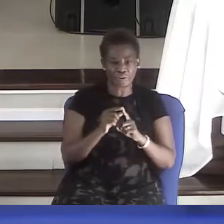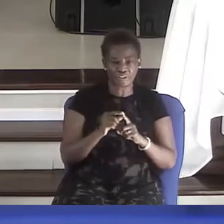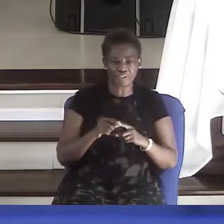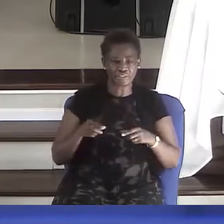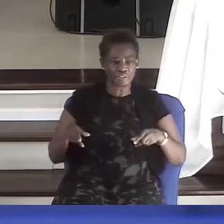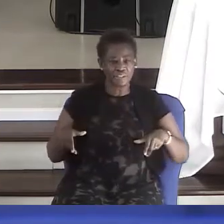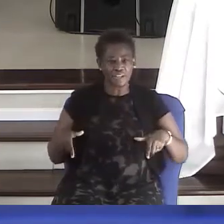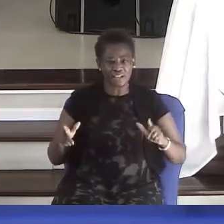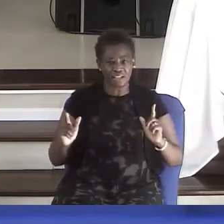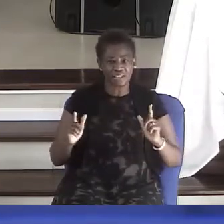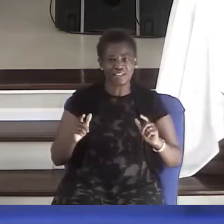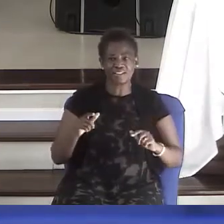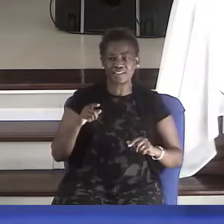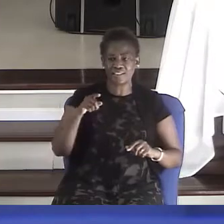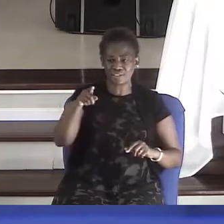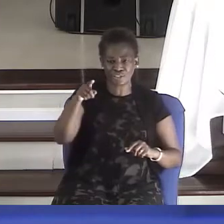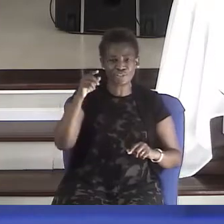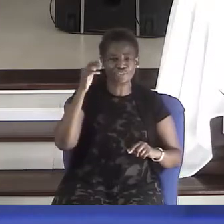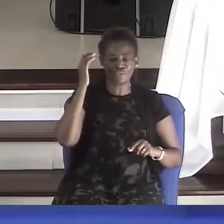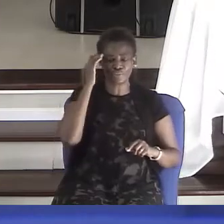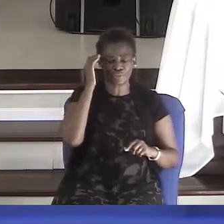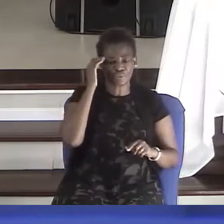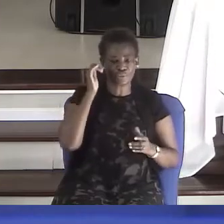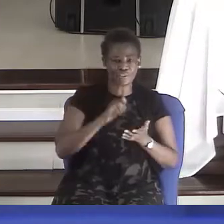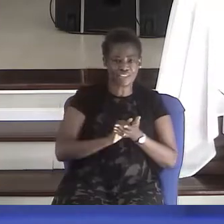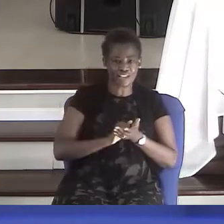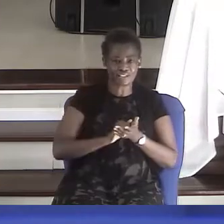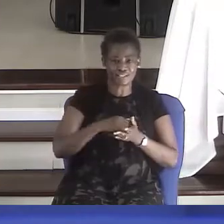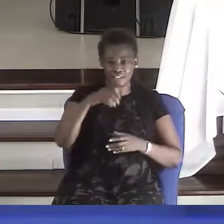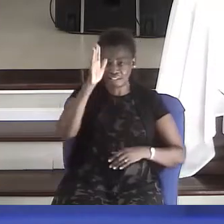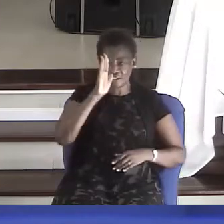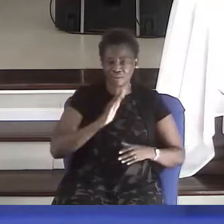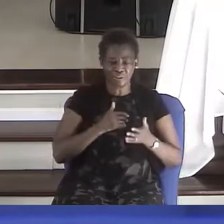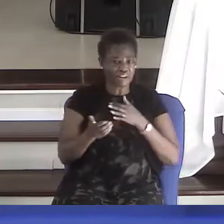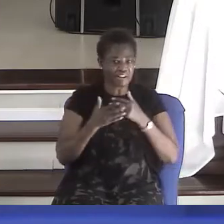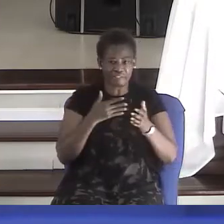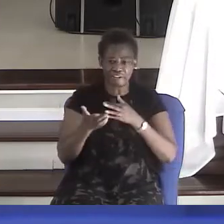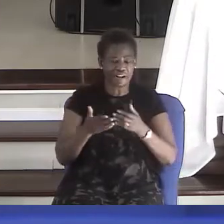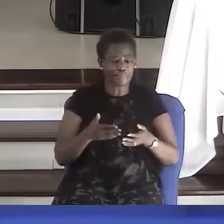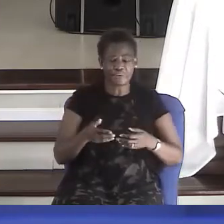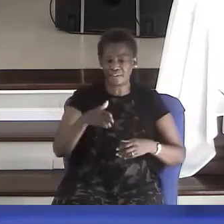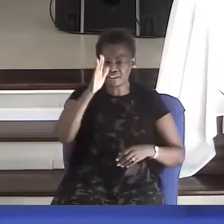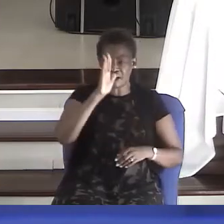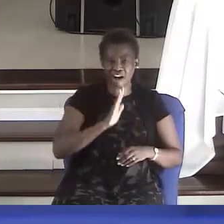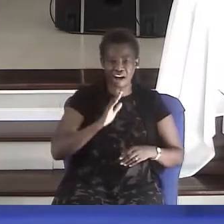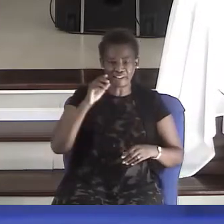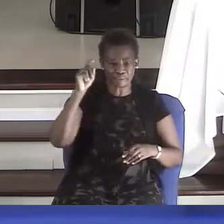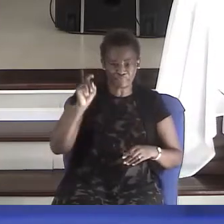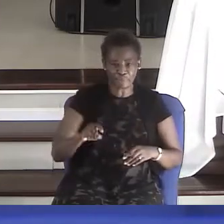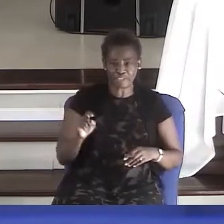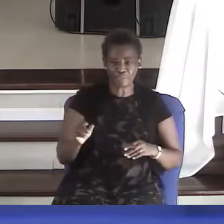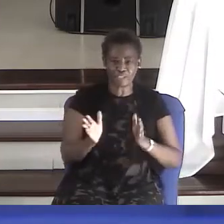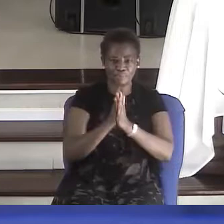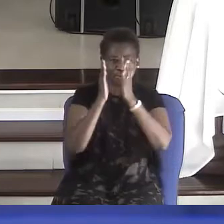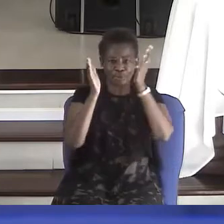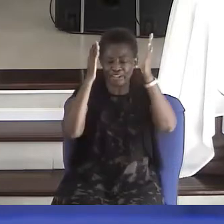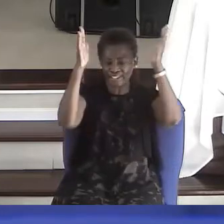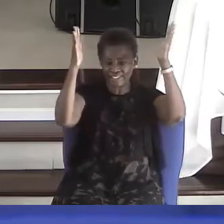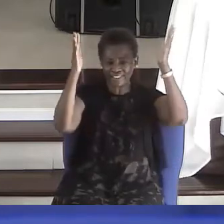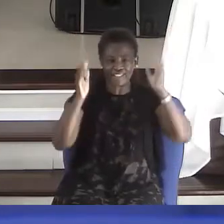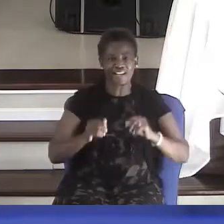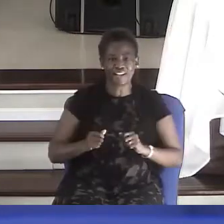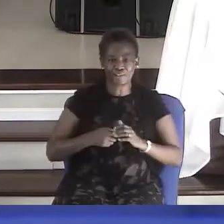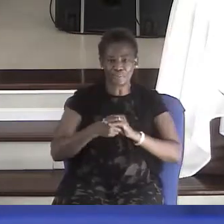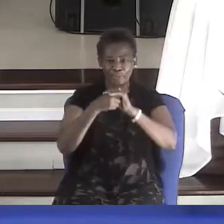be praised and worshiped nevertheless. It's a time when I feel so stressed,